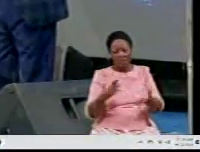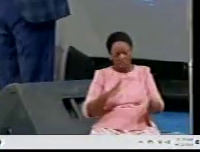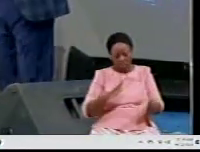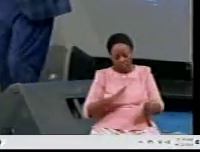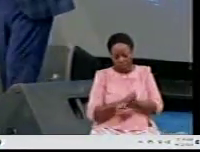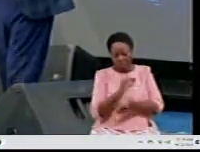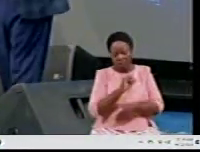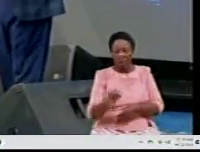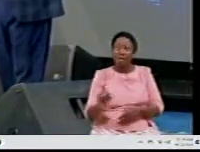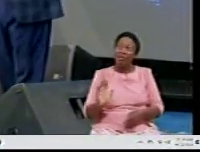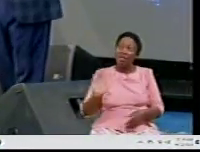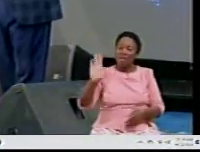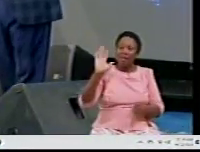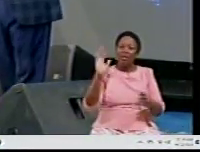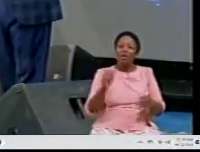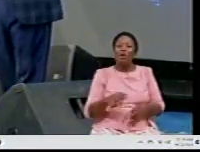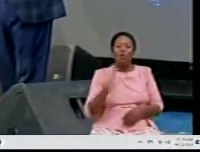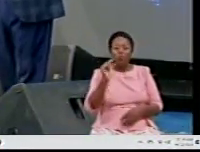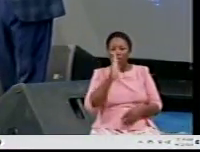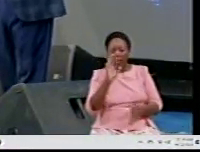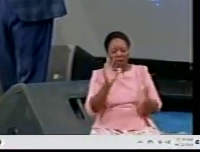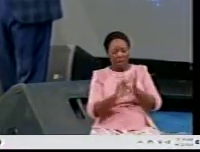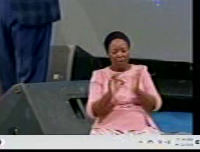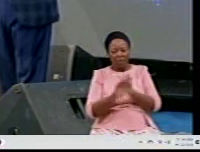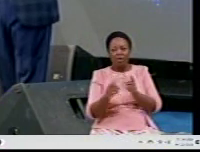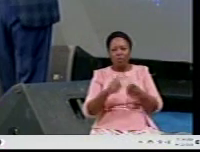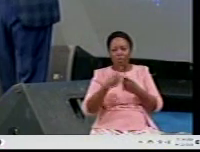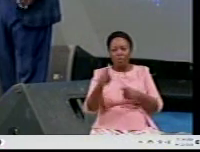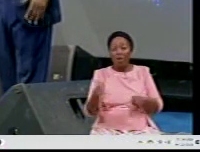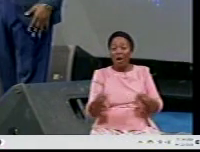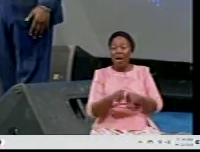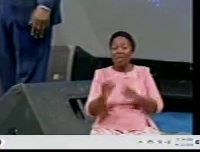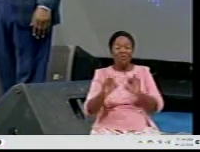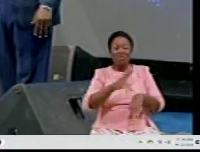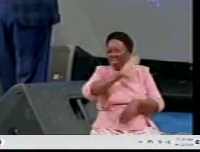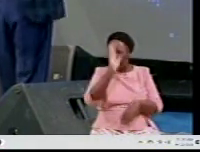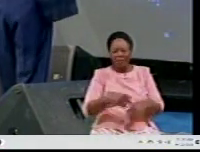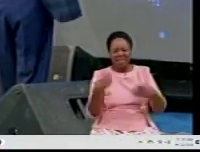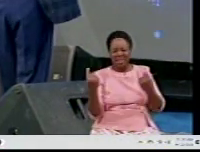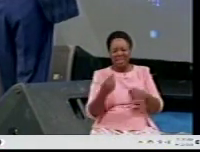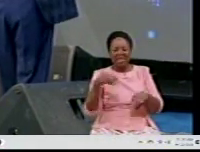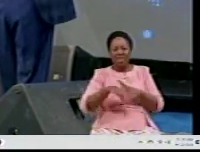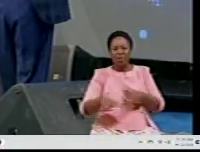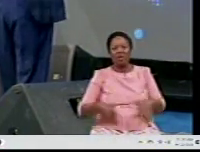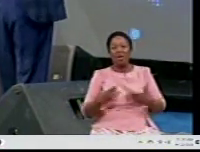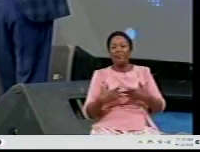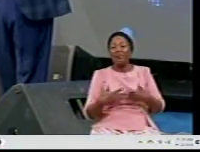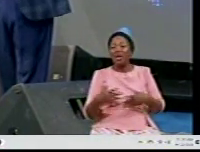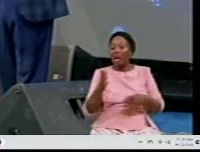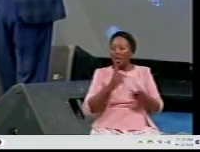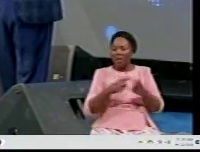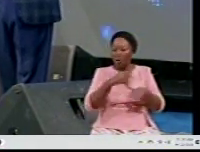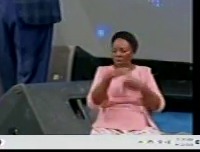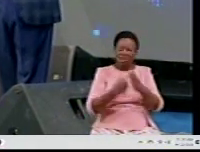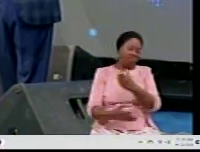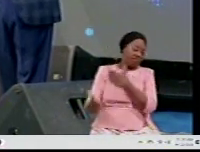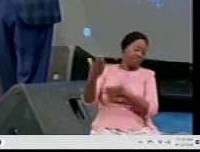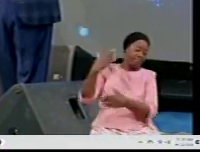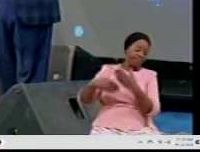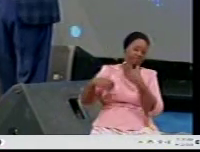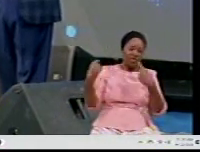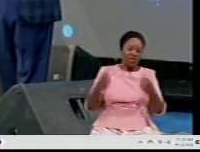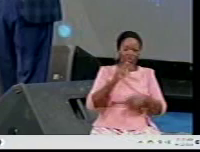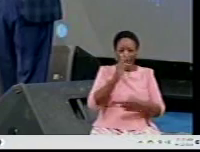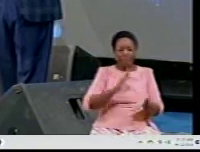him, will be counted unto you as if you never sinned in your life. All the past sins will be